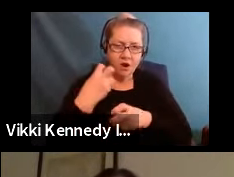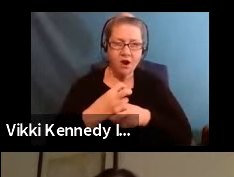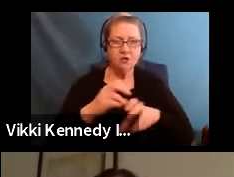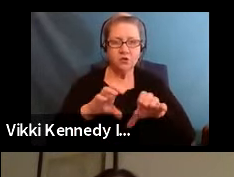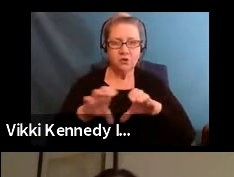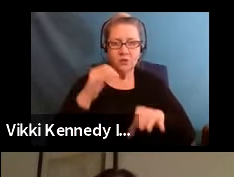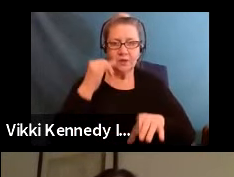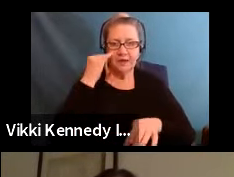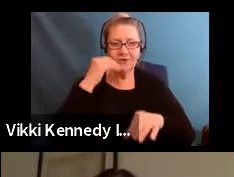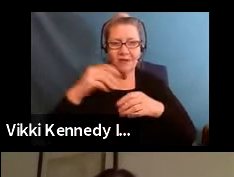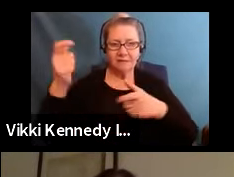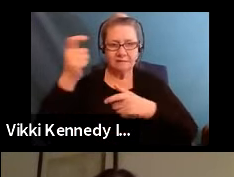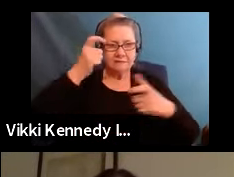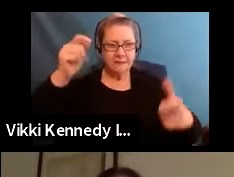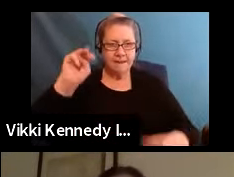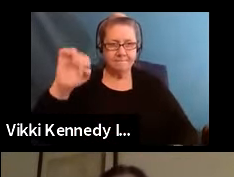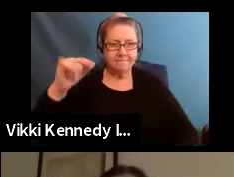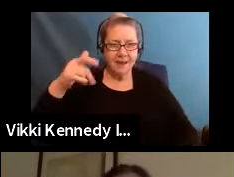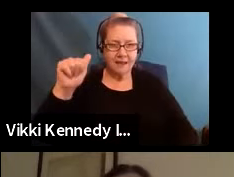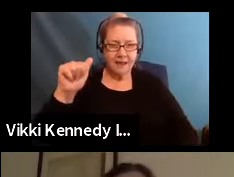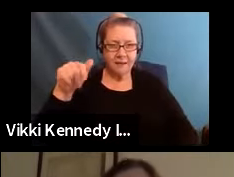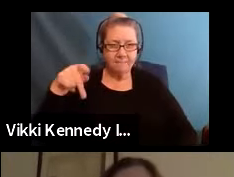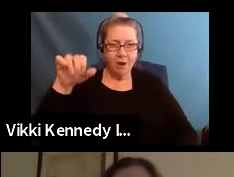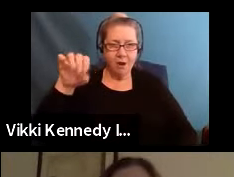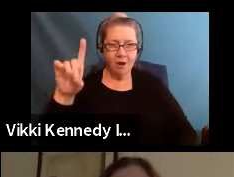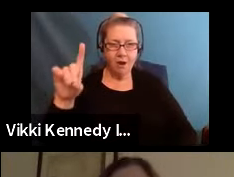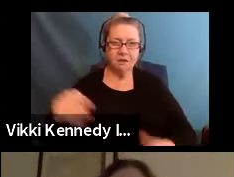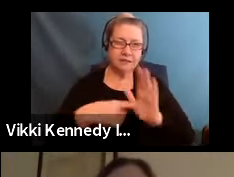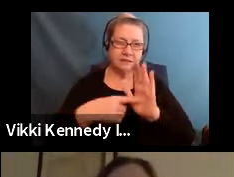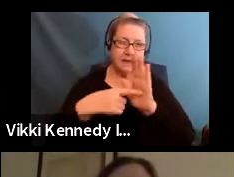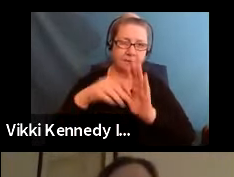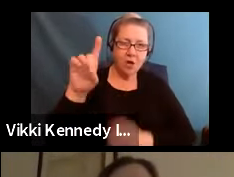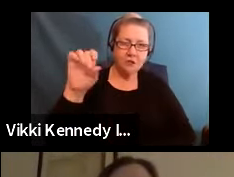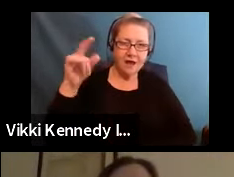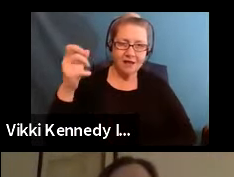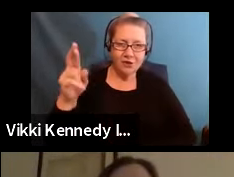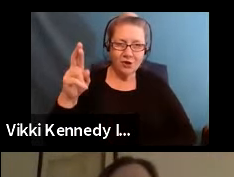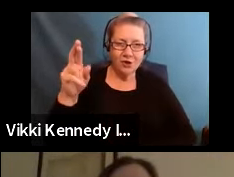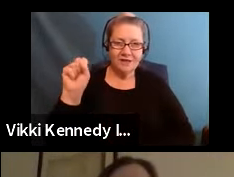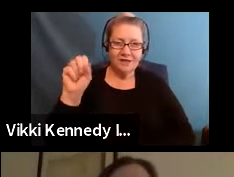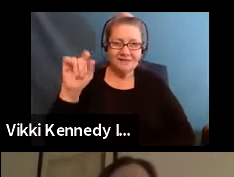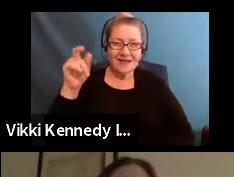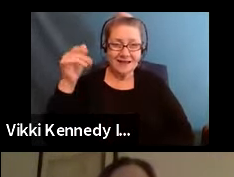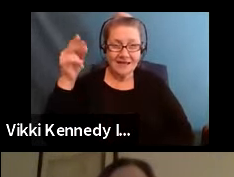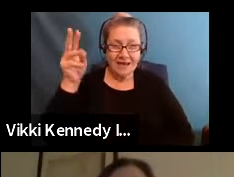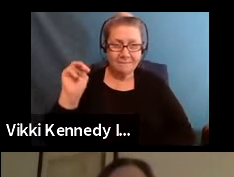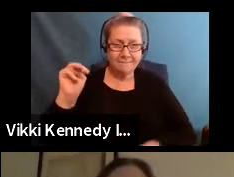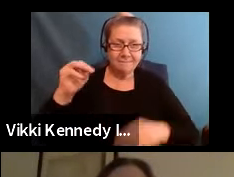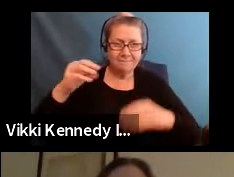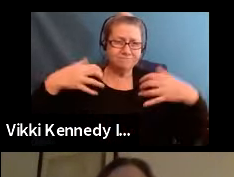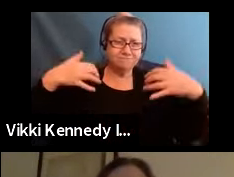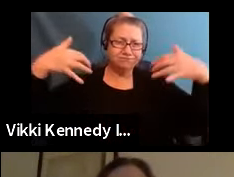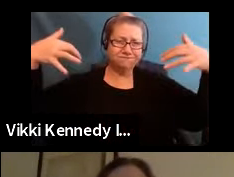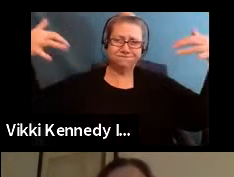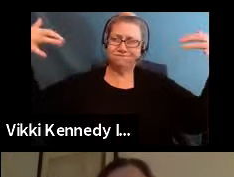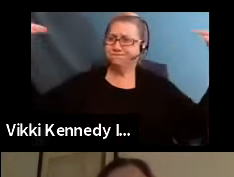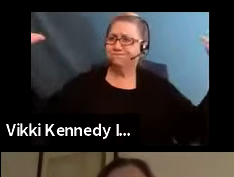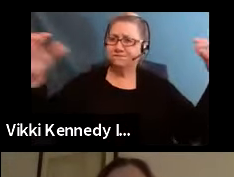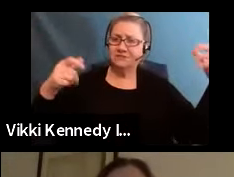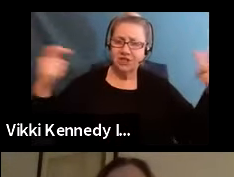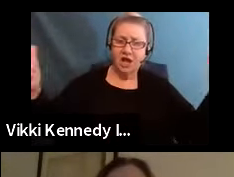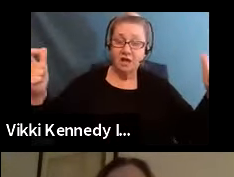in a megapod and you're at Dodger Stadium, and so that's not where that's going to happen. But if you're in